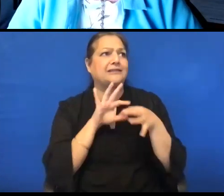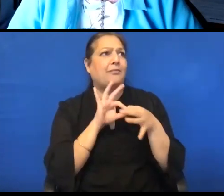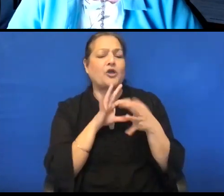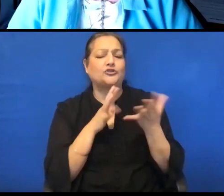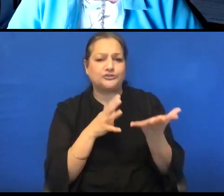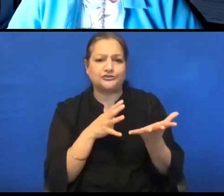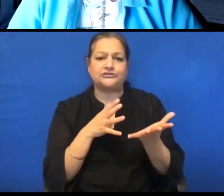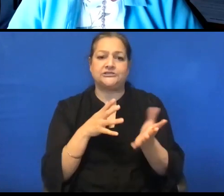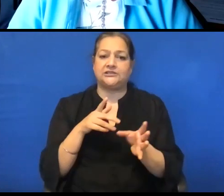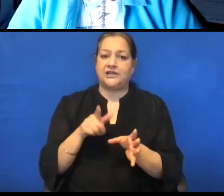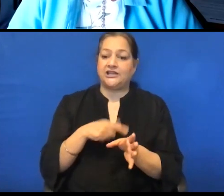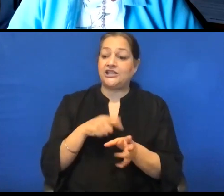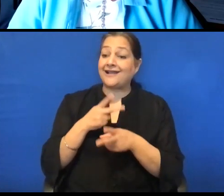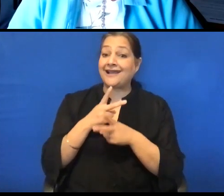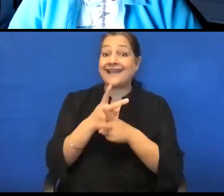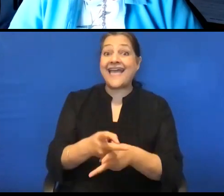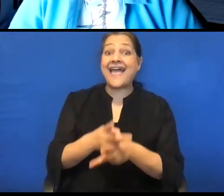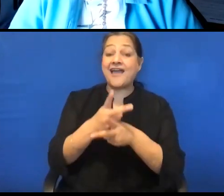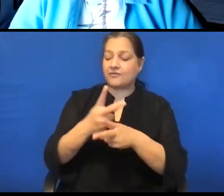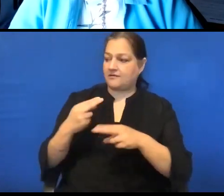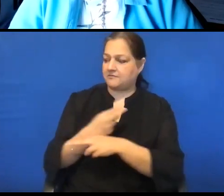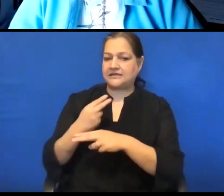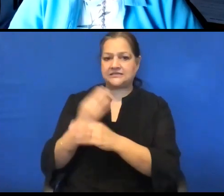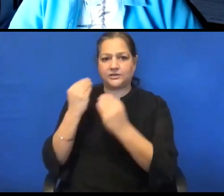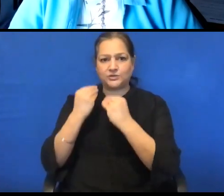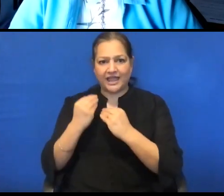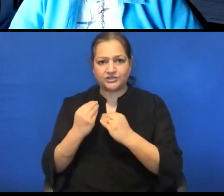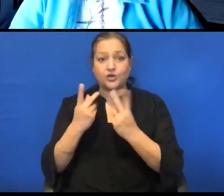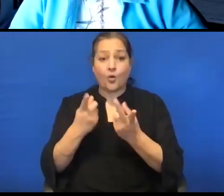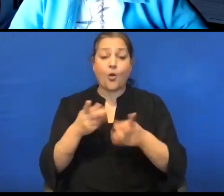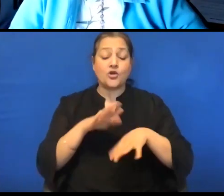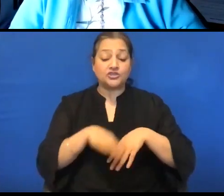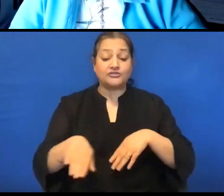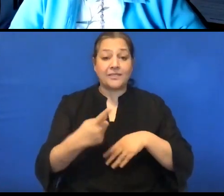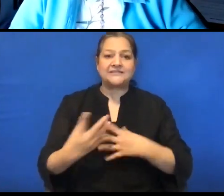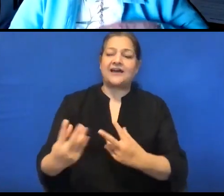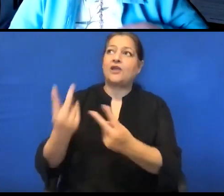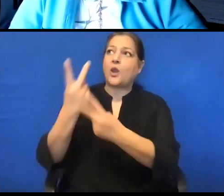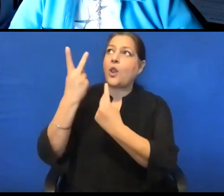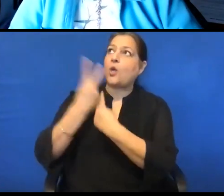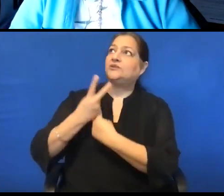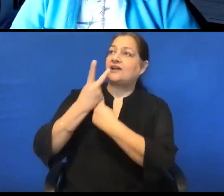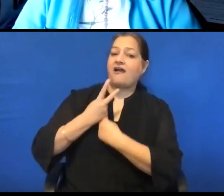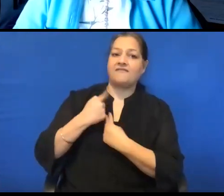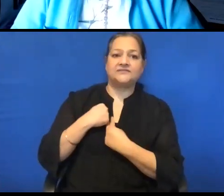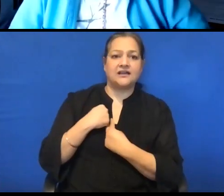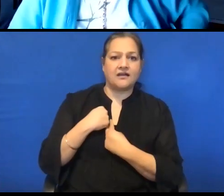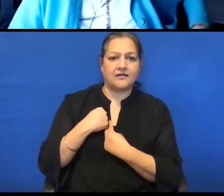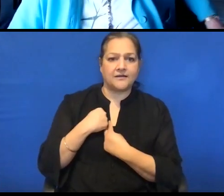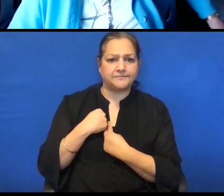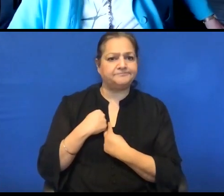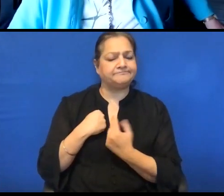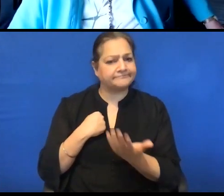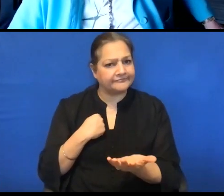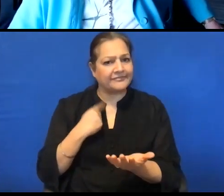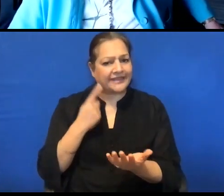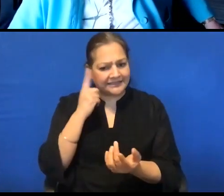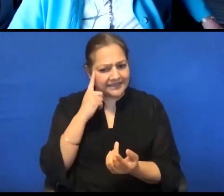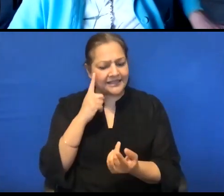out on education to looked after children. I want an education policy that prioritises the most vulnerable and the